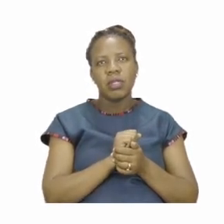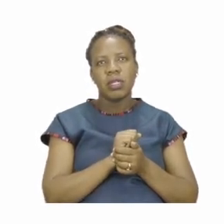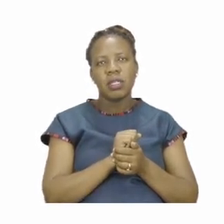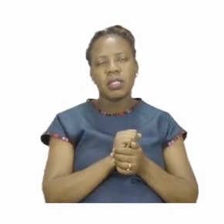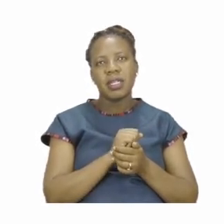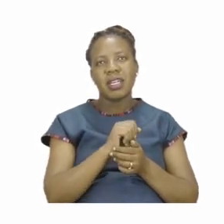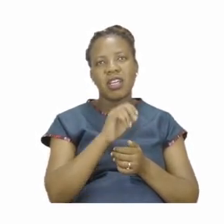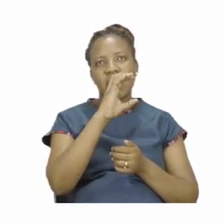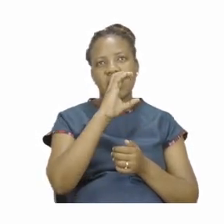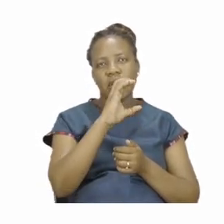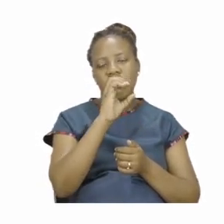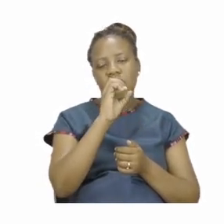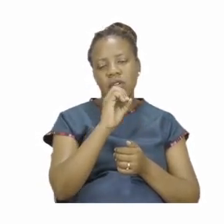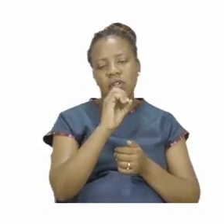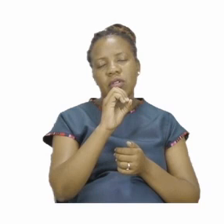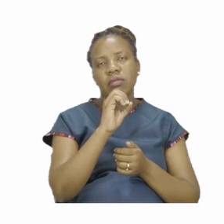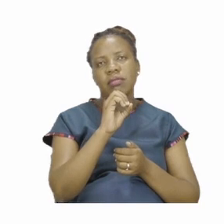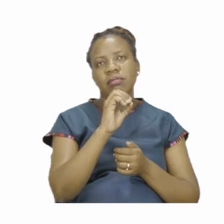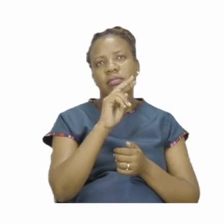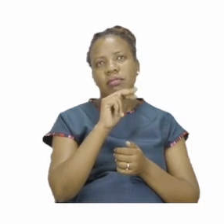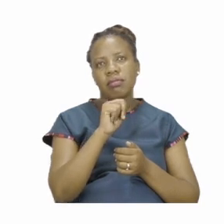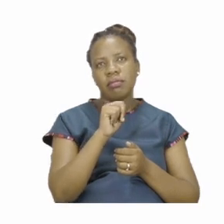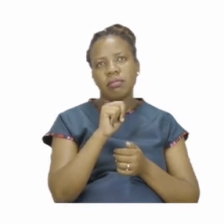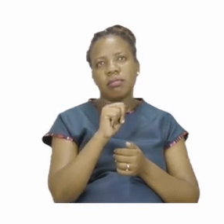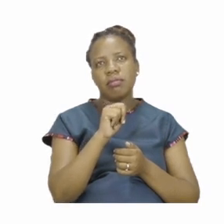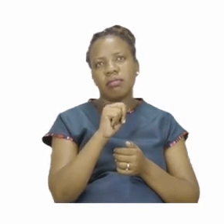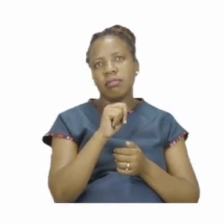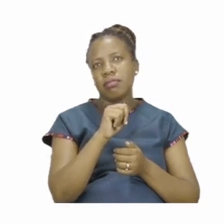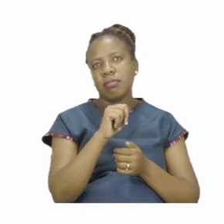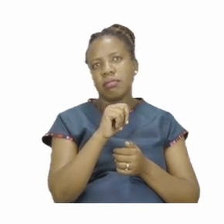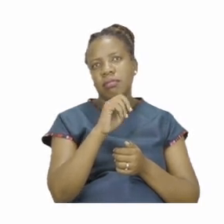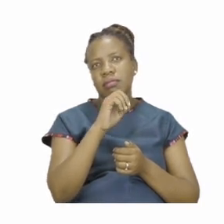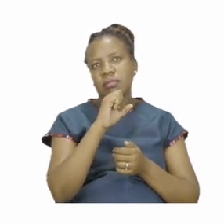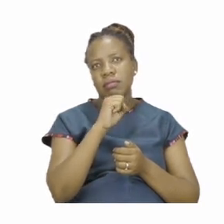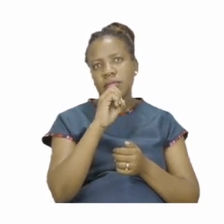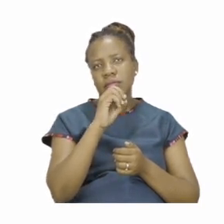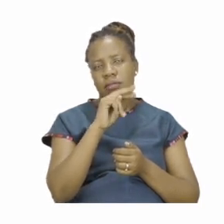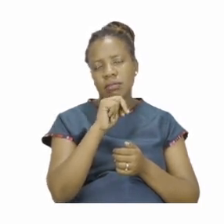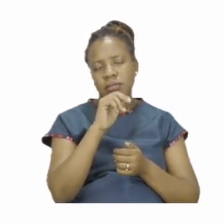the end, the P, and it becomes stopping.